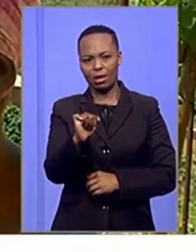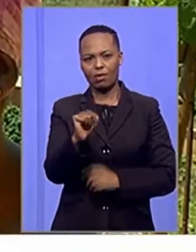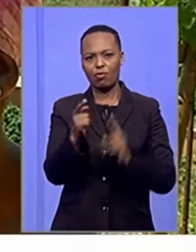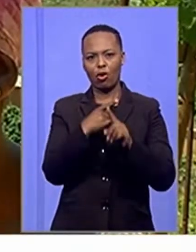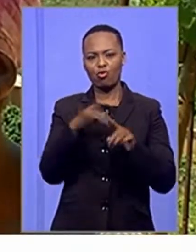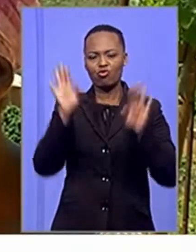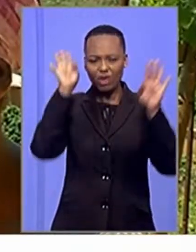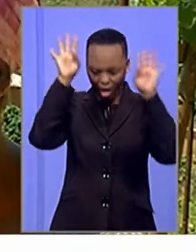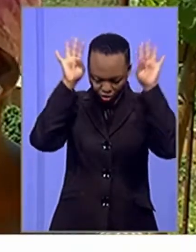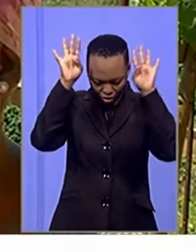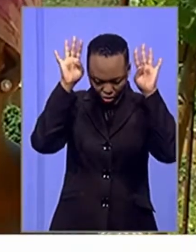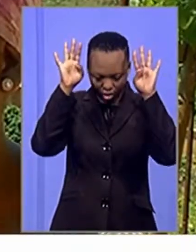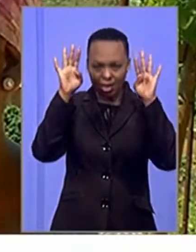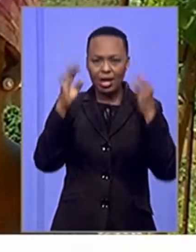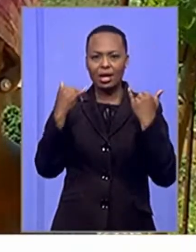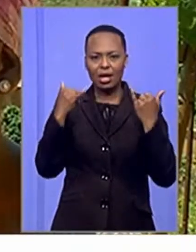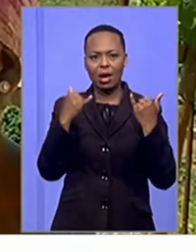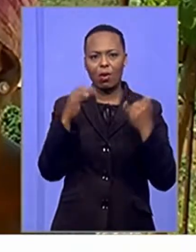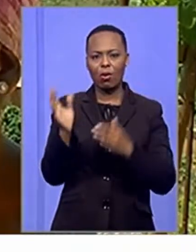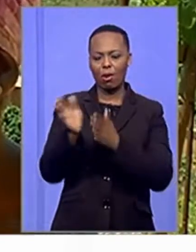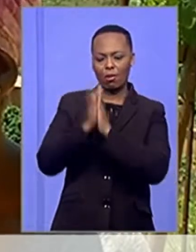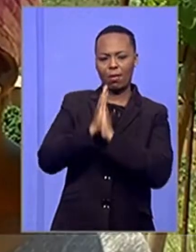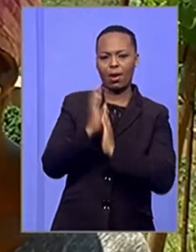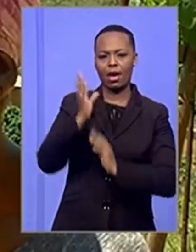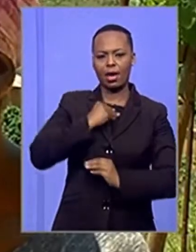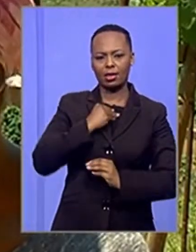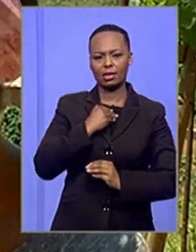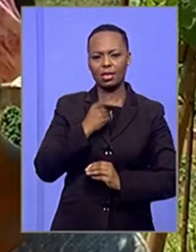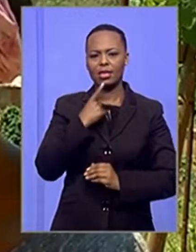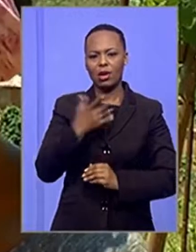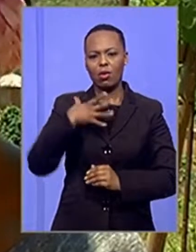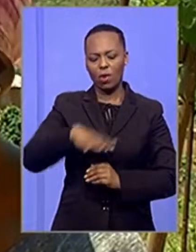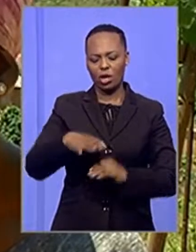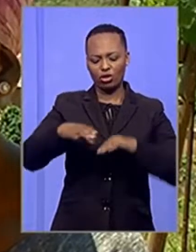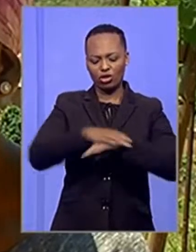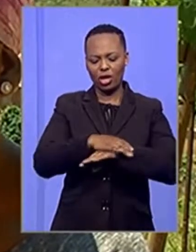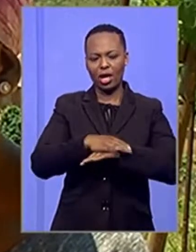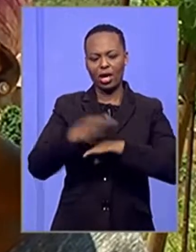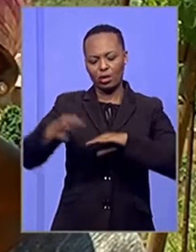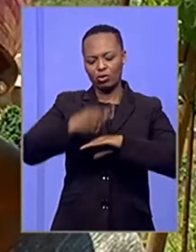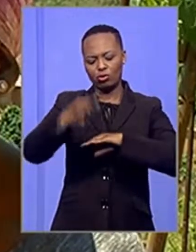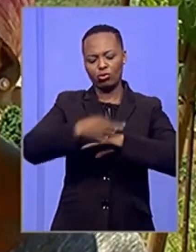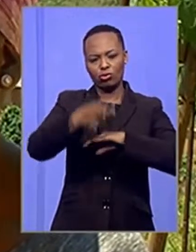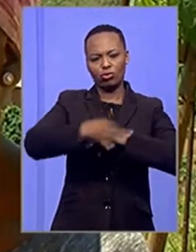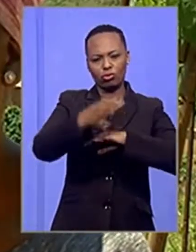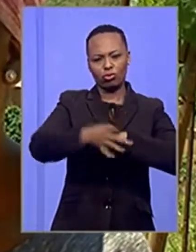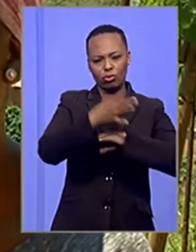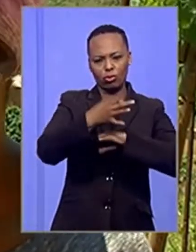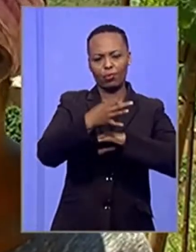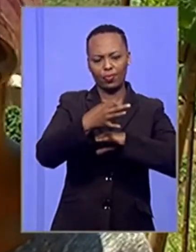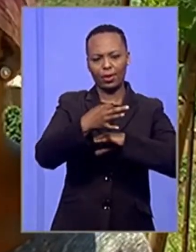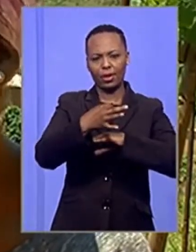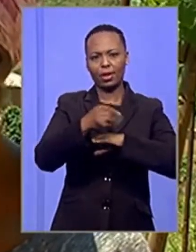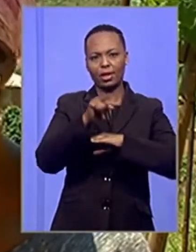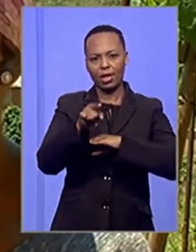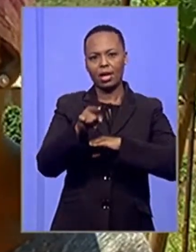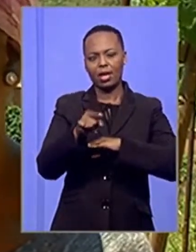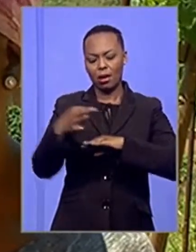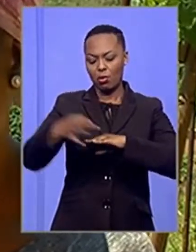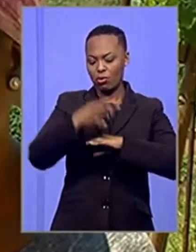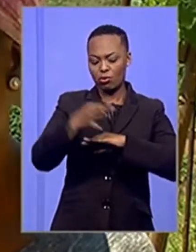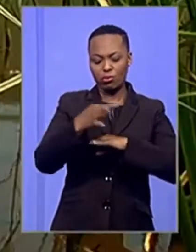she requested for a shoe that was torn. She wanted to take it to the guy who repairs shoes. And then after that, she